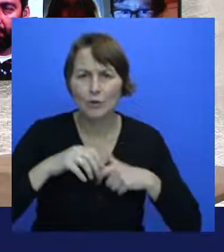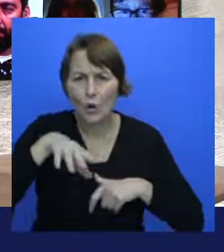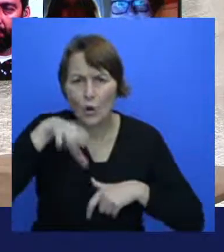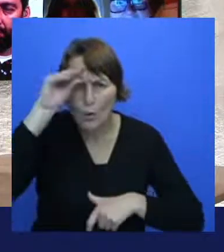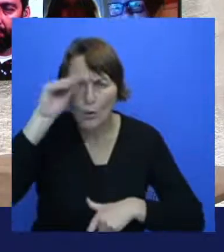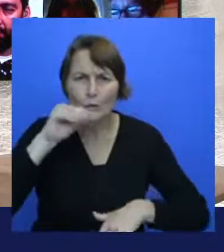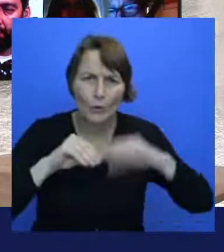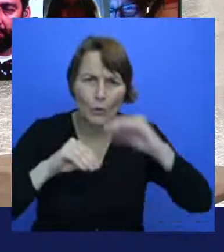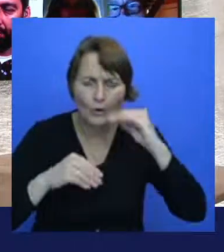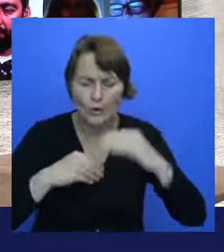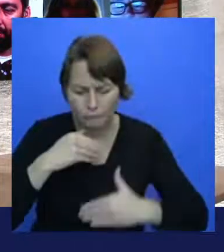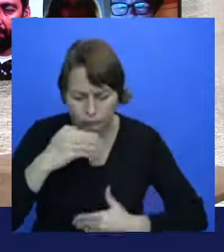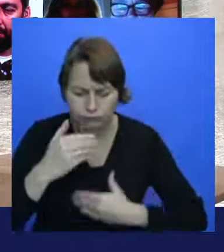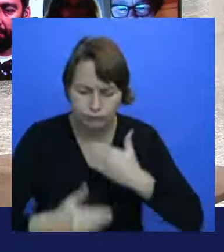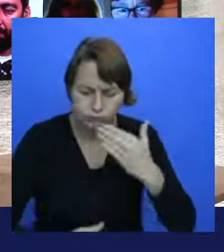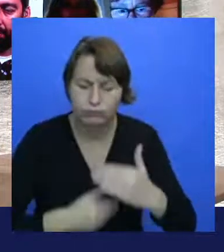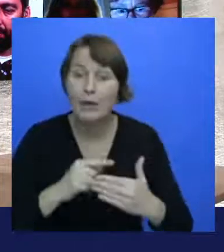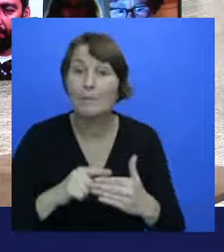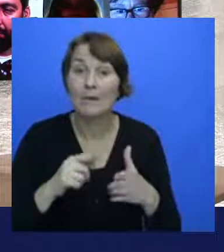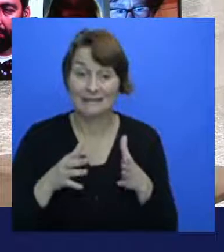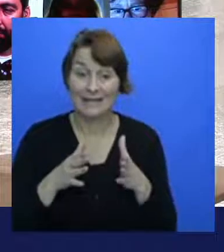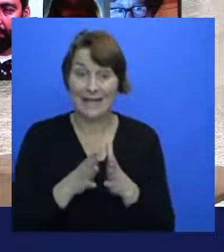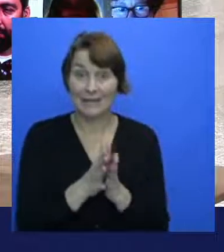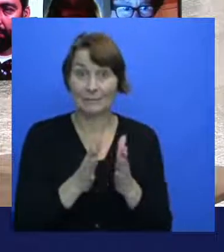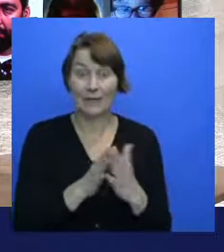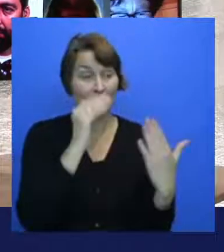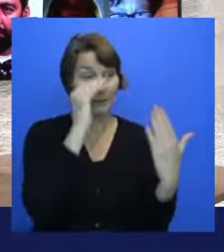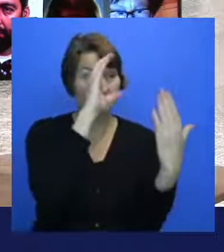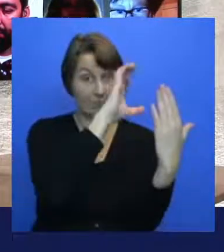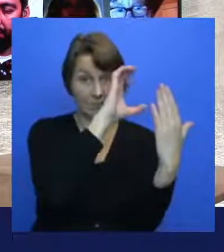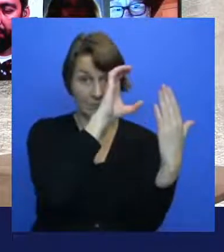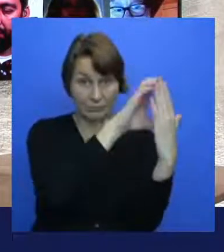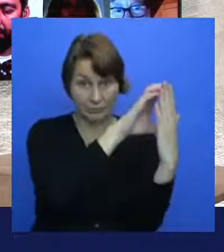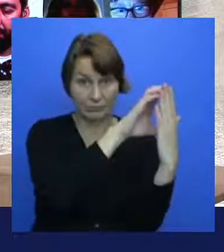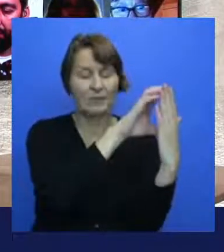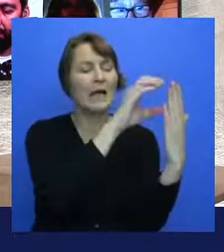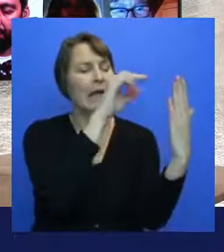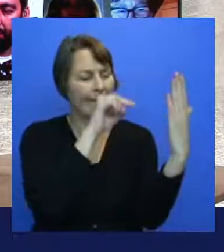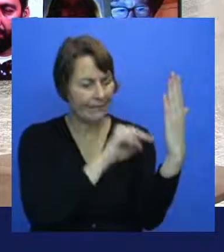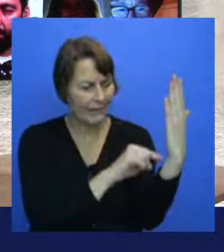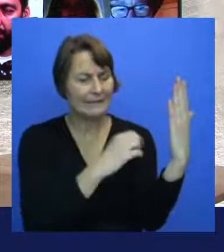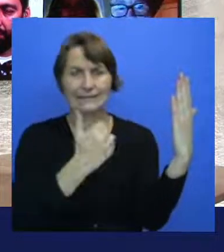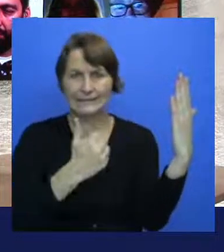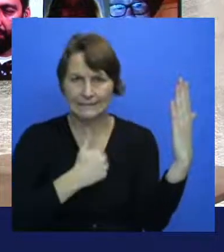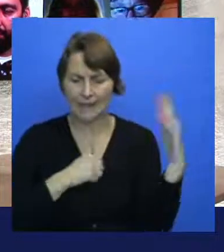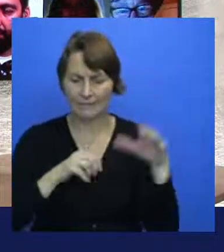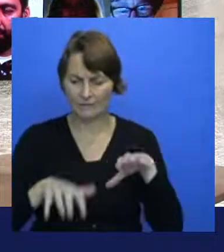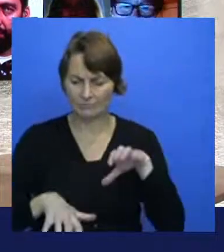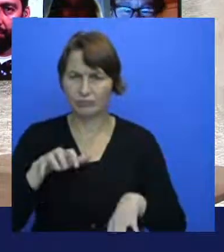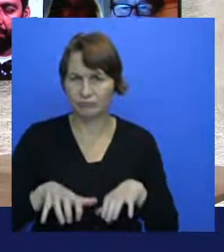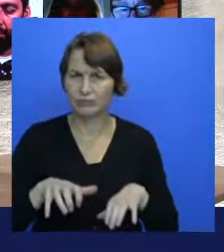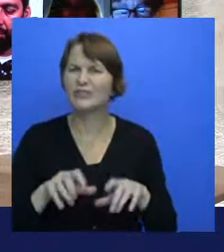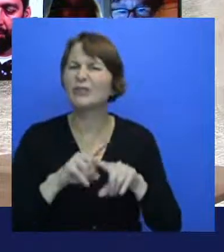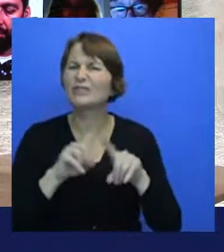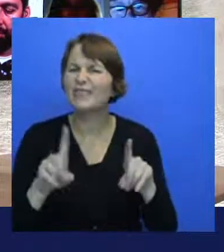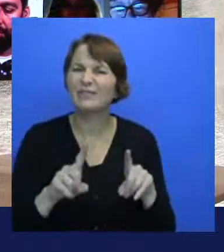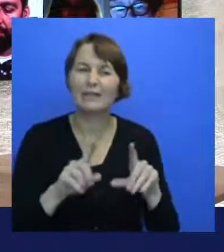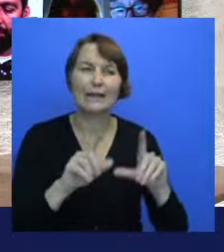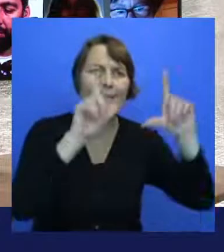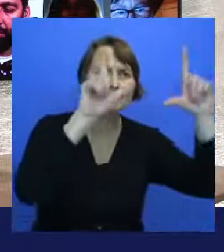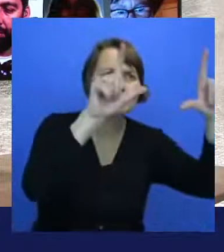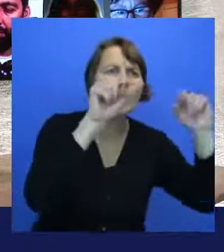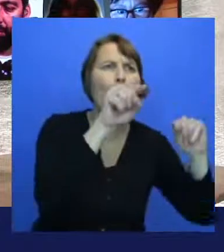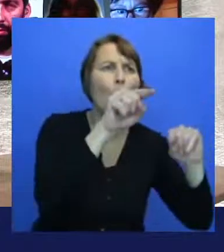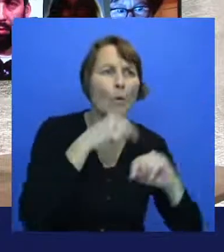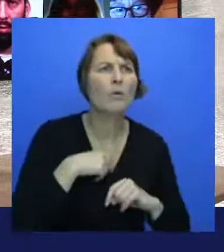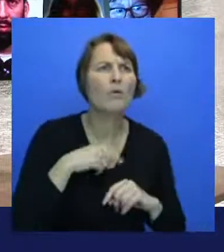explanation and the exercises. So you can get videos, you get the data. And of course, normally it's linked also to GitHub.